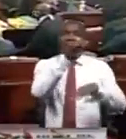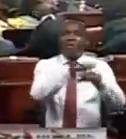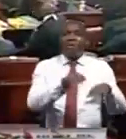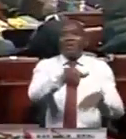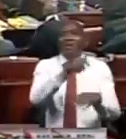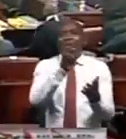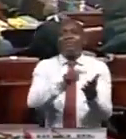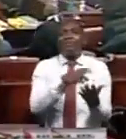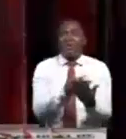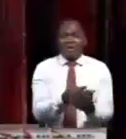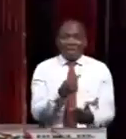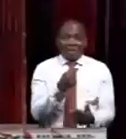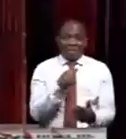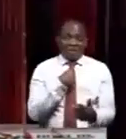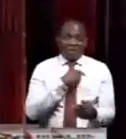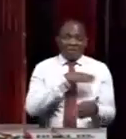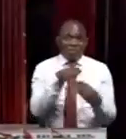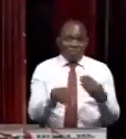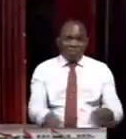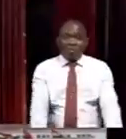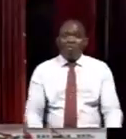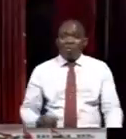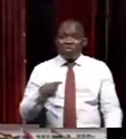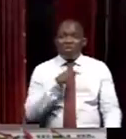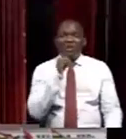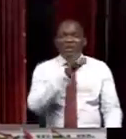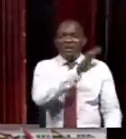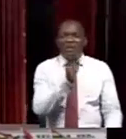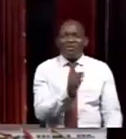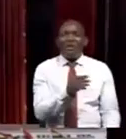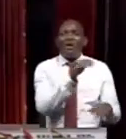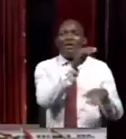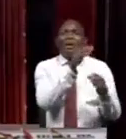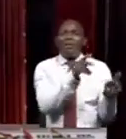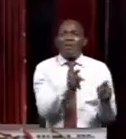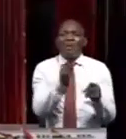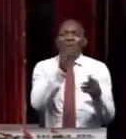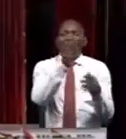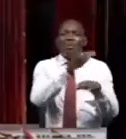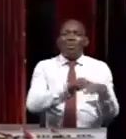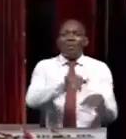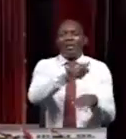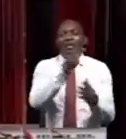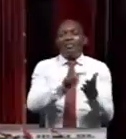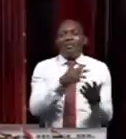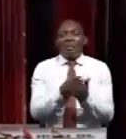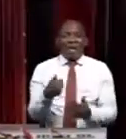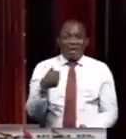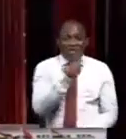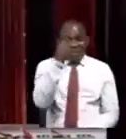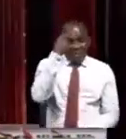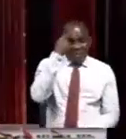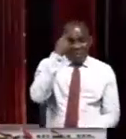And my Lord, let me complete. Order. We do not intend to call any witness because in our view, they have